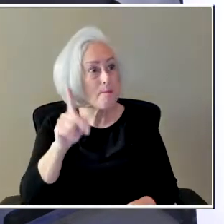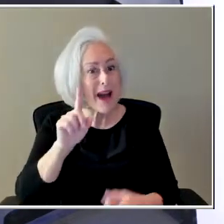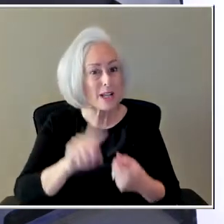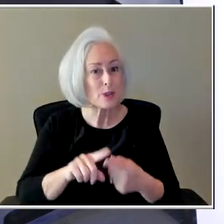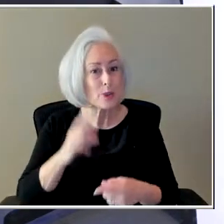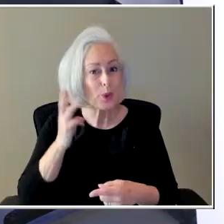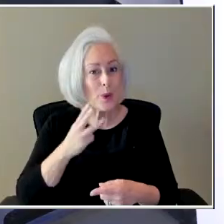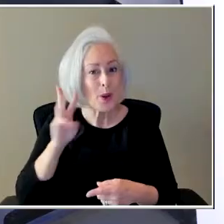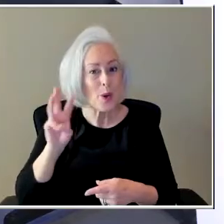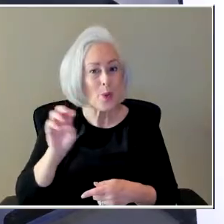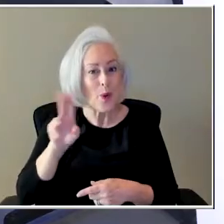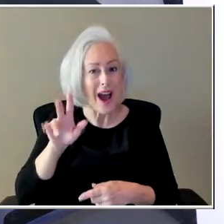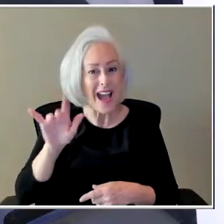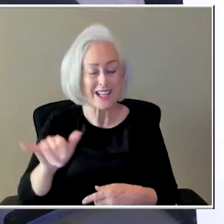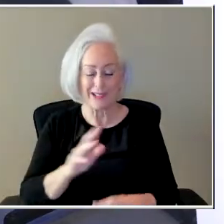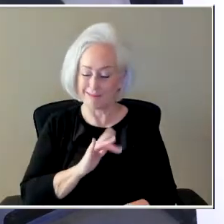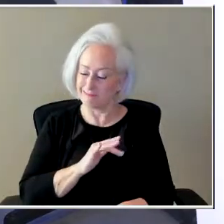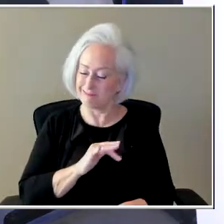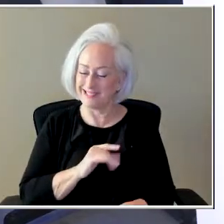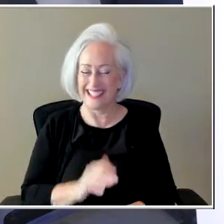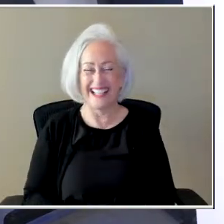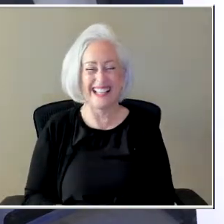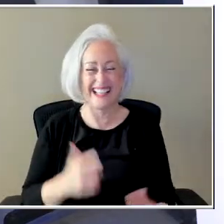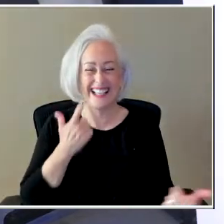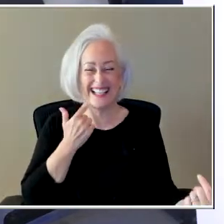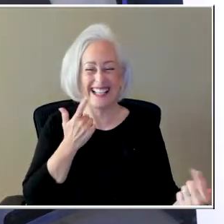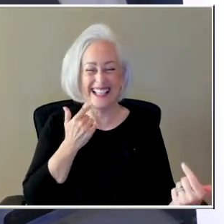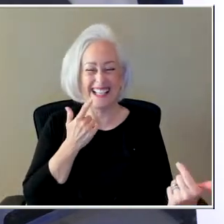Got her back to the wineries, Dr. J.